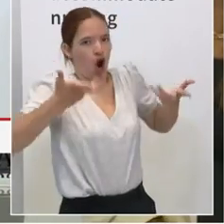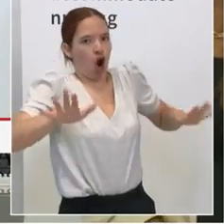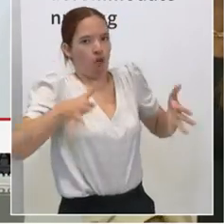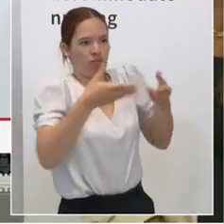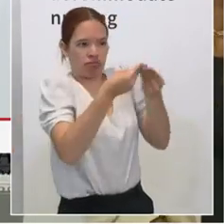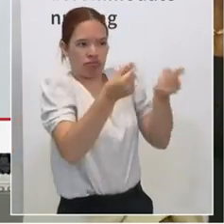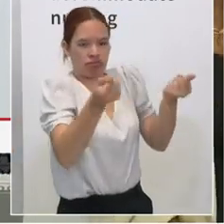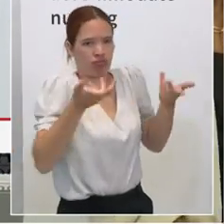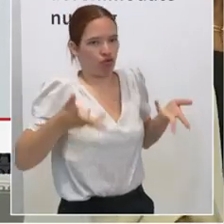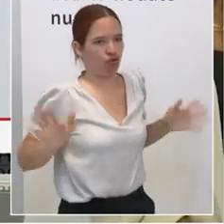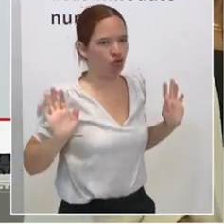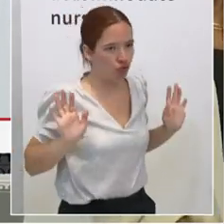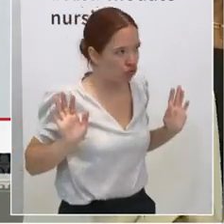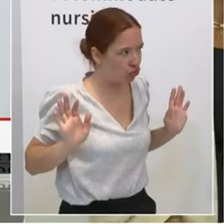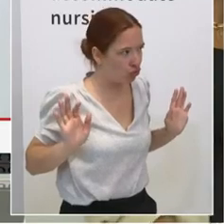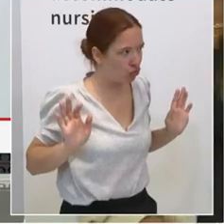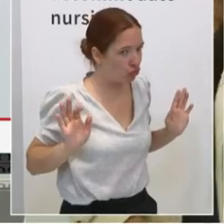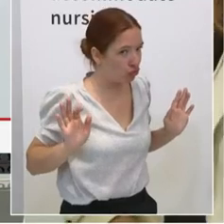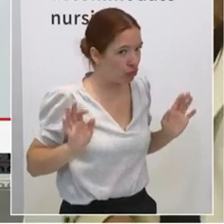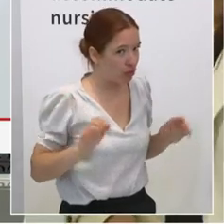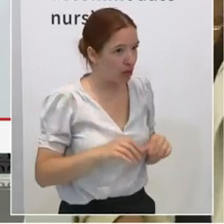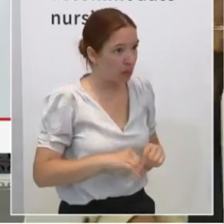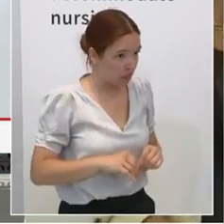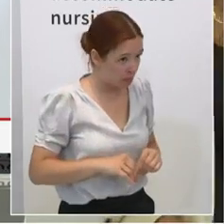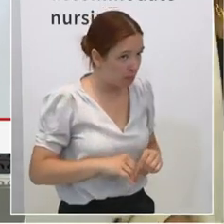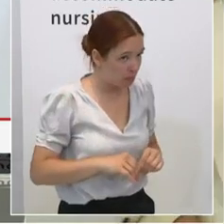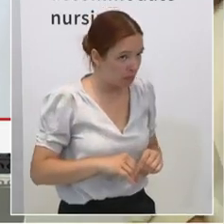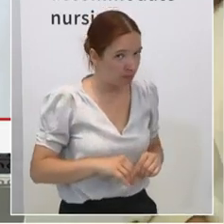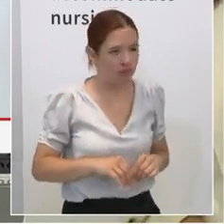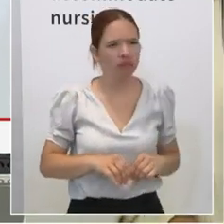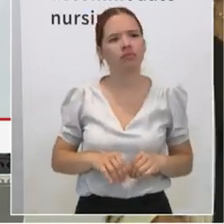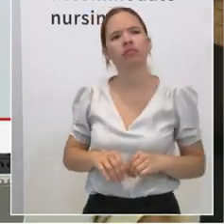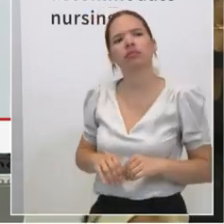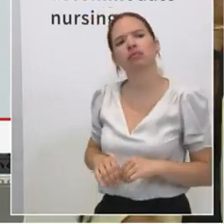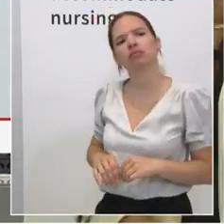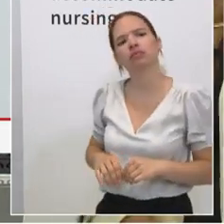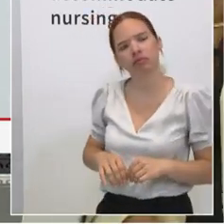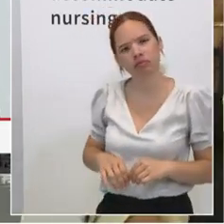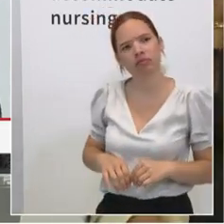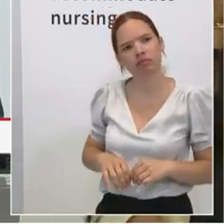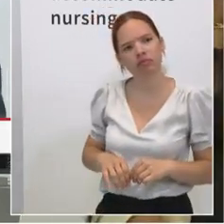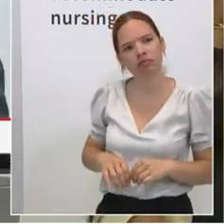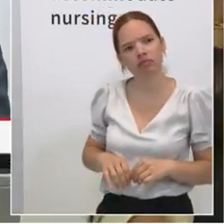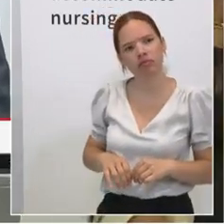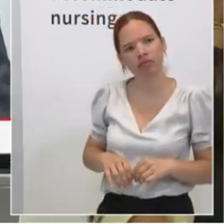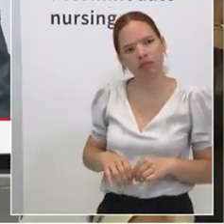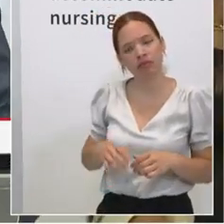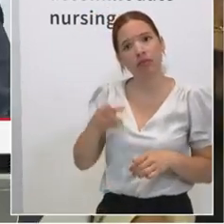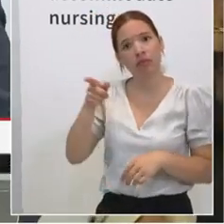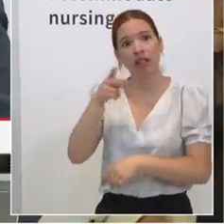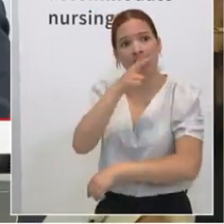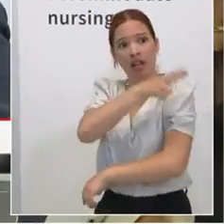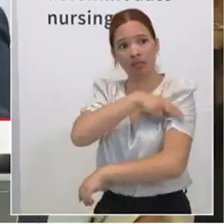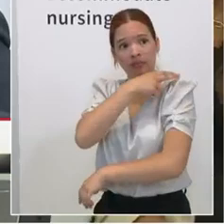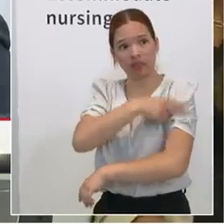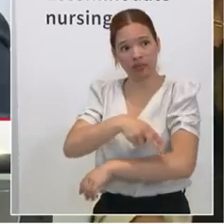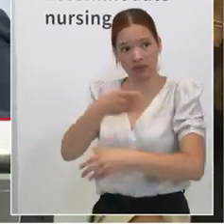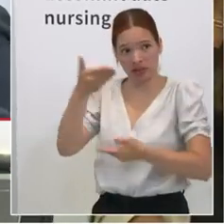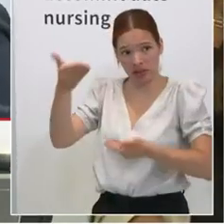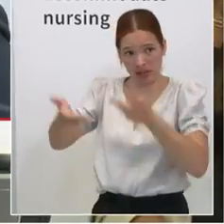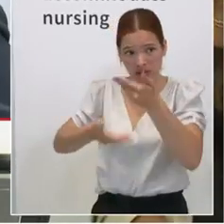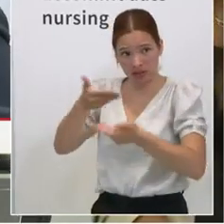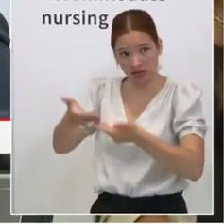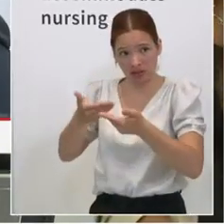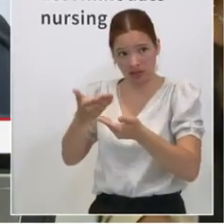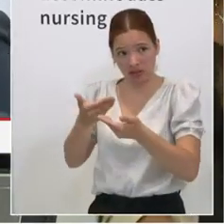Want Mayor, to add anything else, Mayor. Kevin? Okay. Hi, Mayor. Has there been an uptick in hospitalizations regarding the air quality at all? Does anybody have